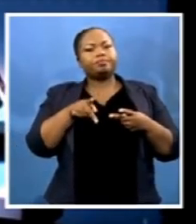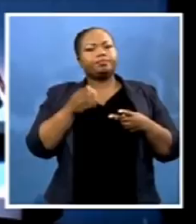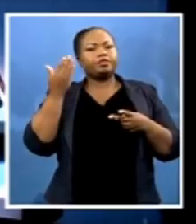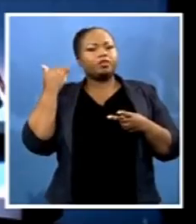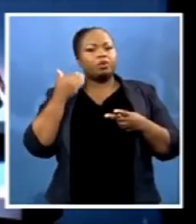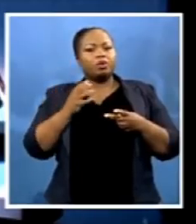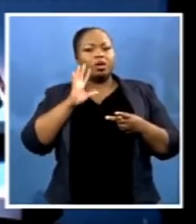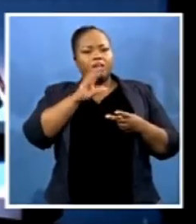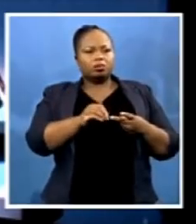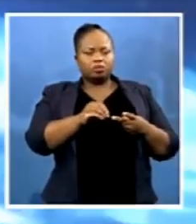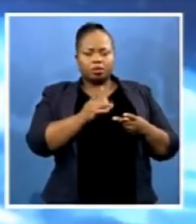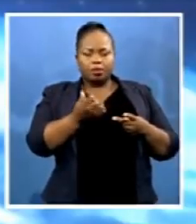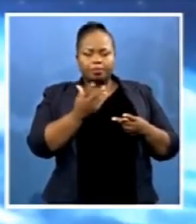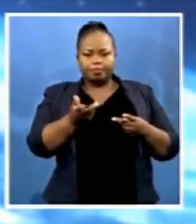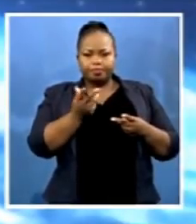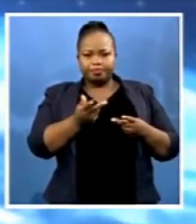Tanzania.